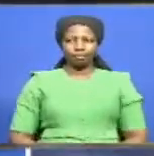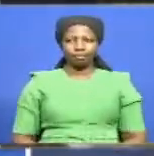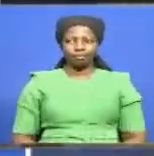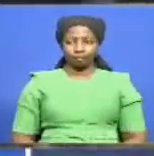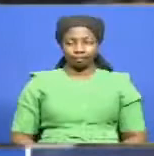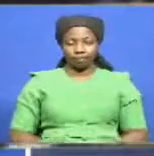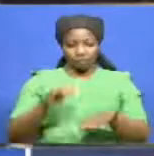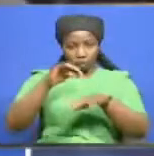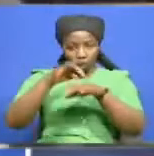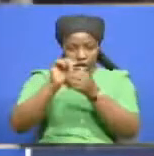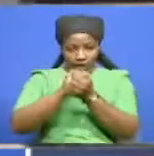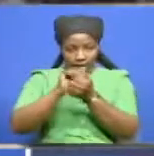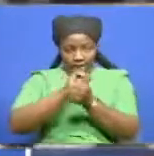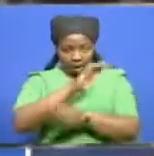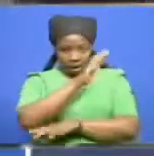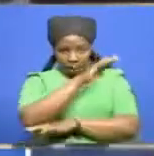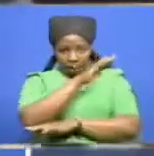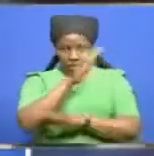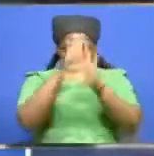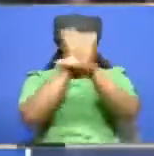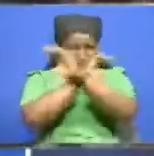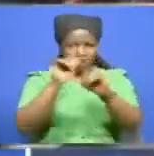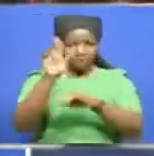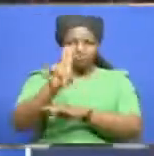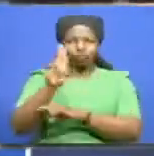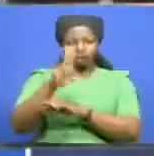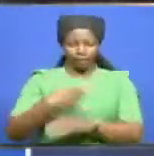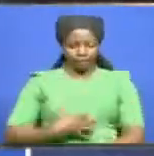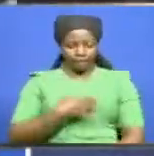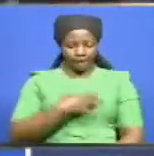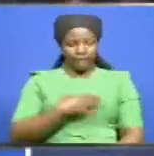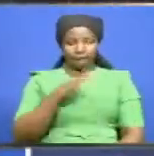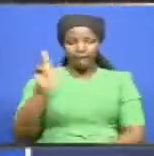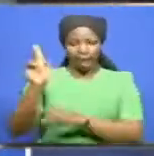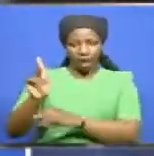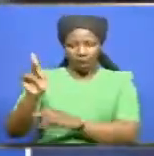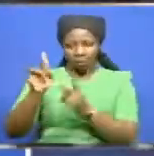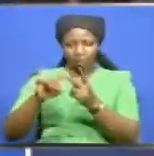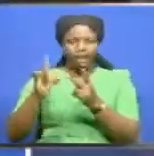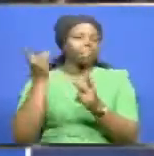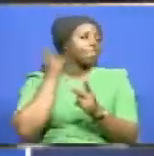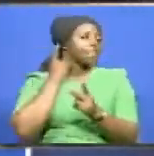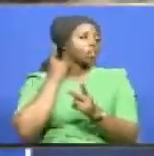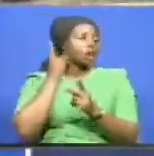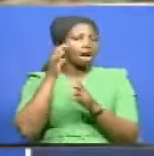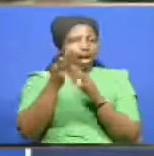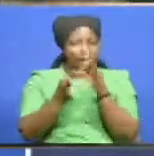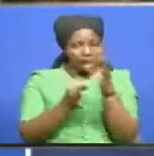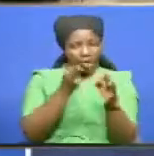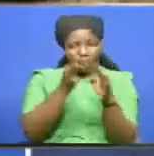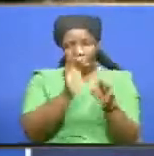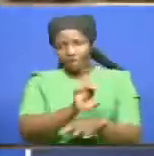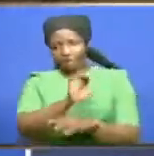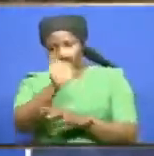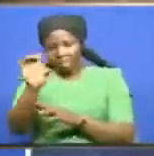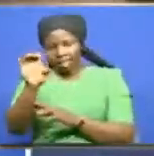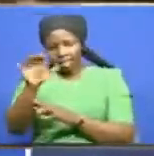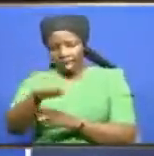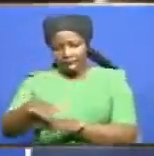On Friday afternoon, President Uhuru Kenyatta visited Kayole and Dandora in Embakasi East constituency,